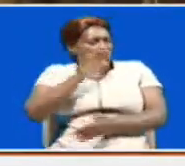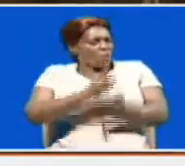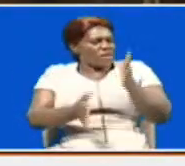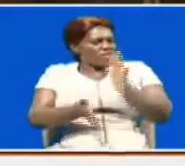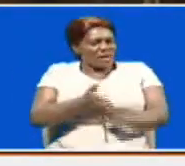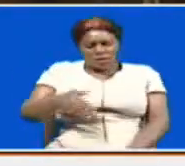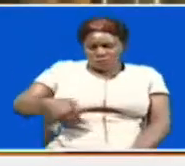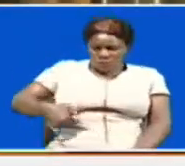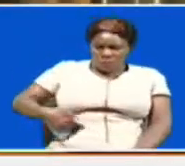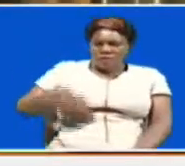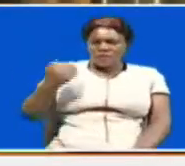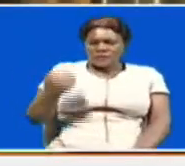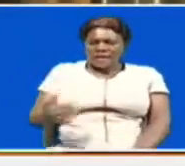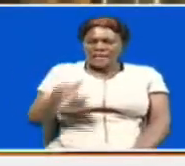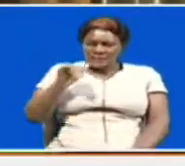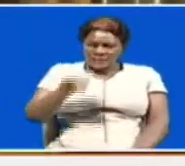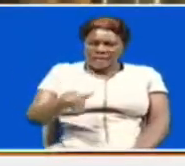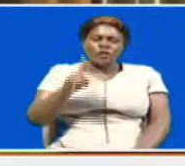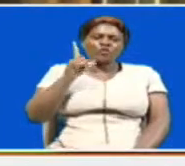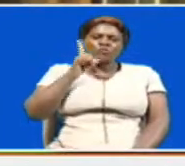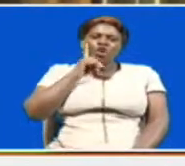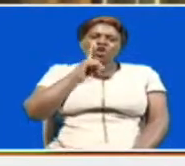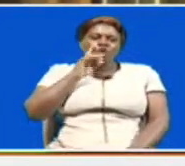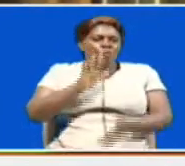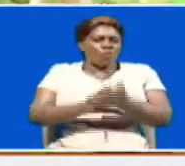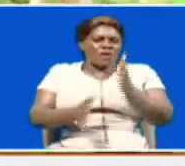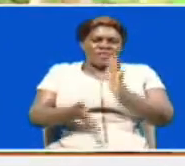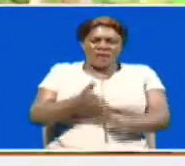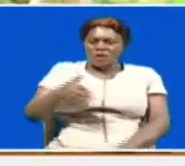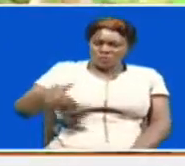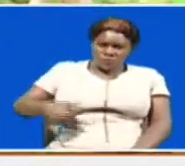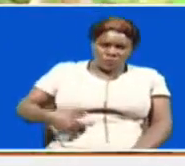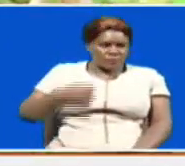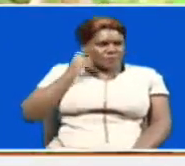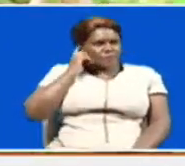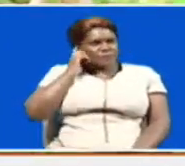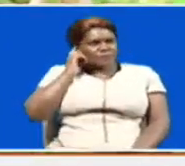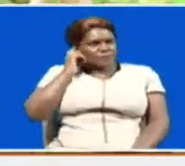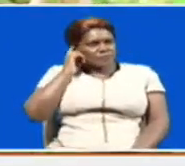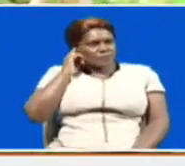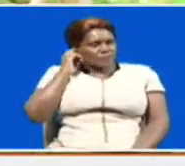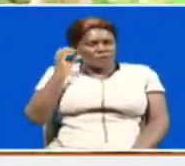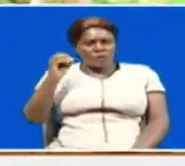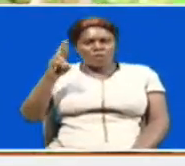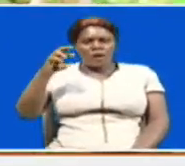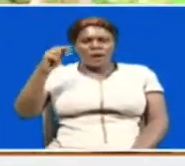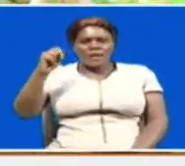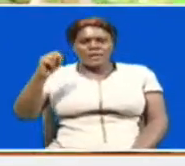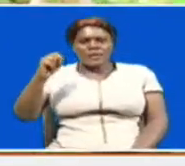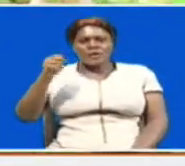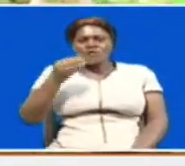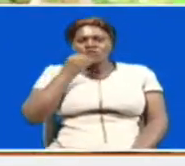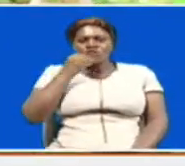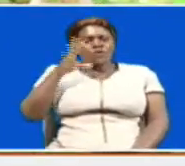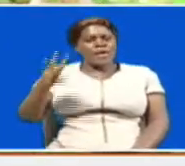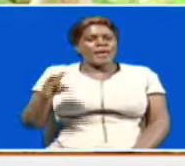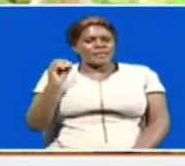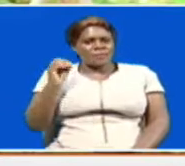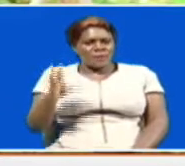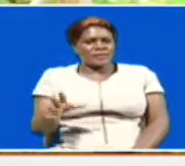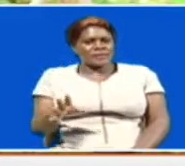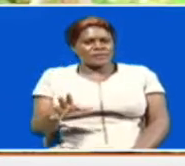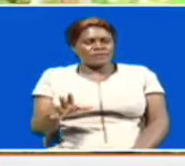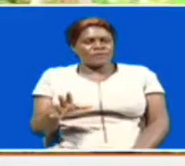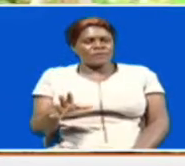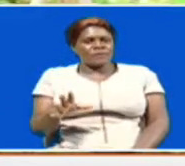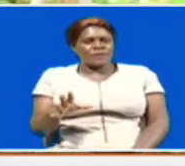njaa. Mtoto anaweza kaa hata mpaka kesho akiwa na nguvu yake. The organic food prices are much higher. Even as you visit a supermarket,